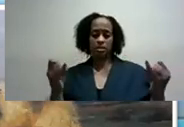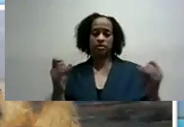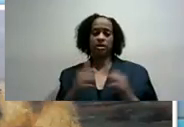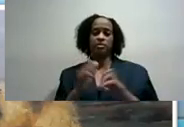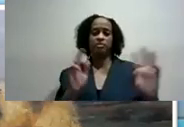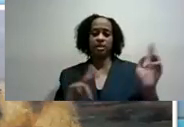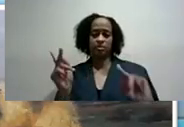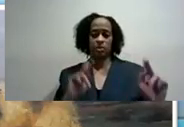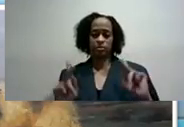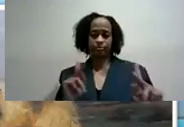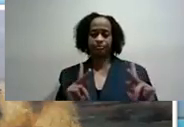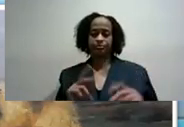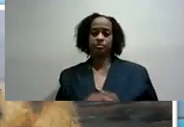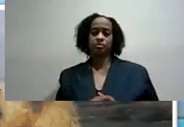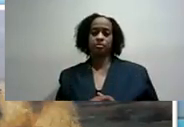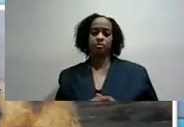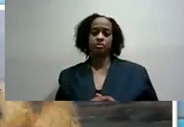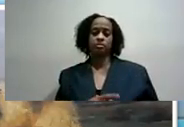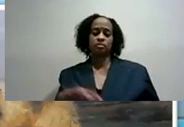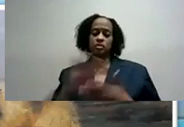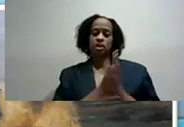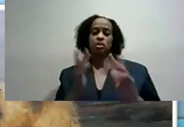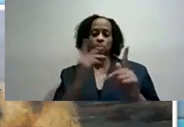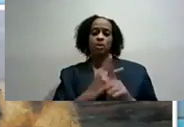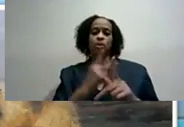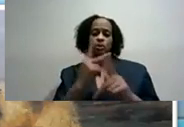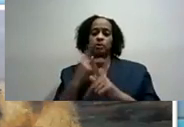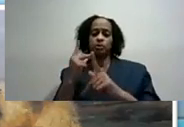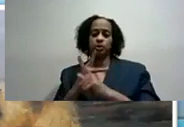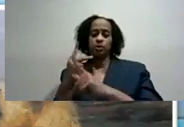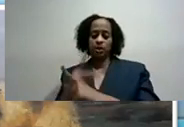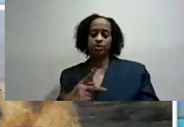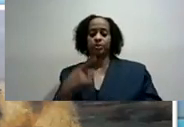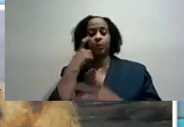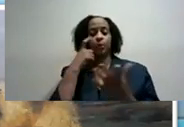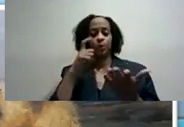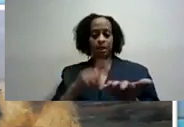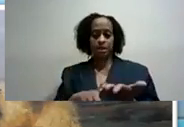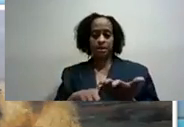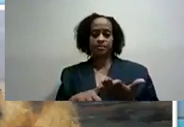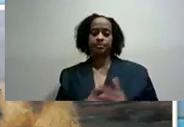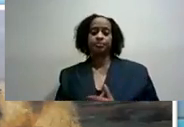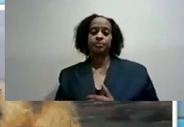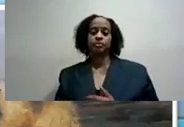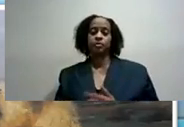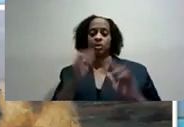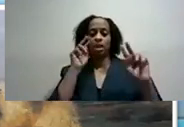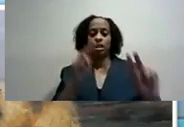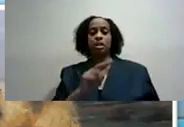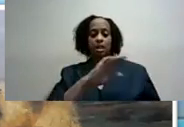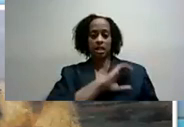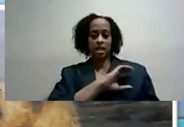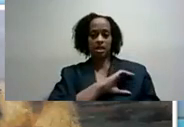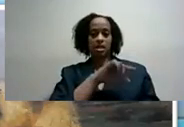people were getting worse and worse. So notice, when you look at Cain